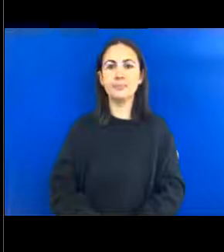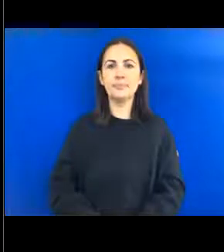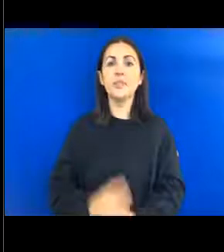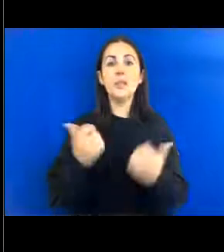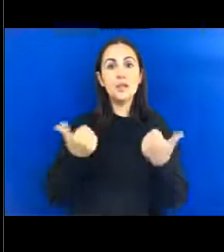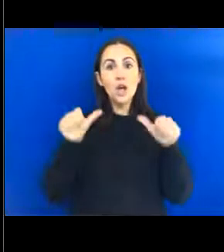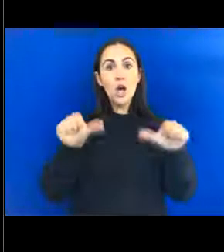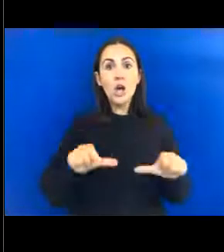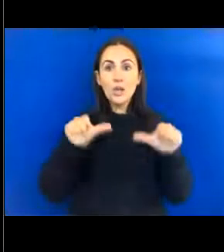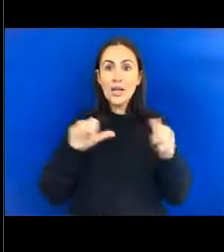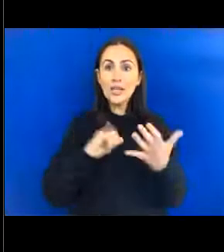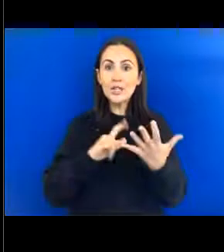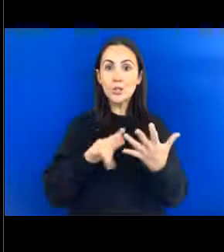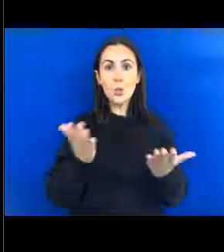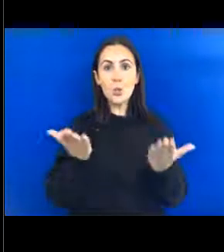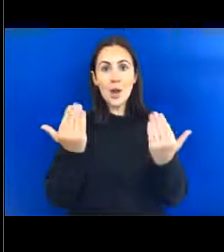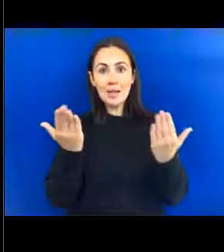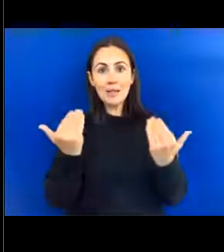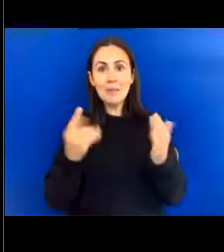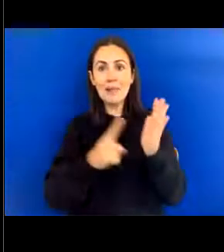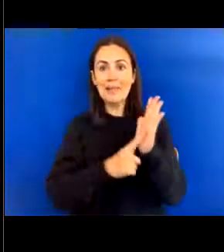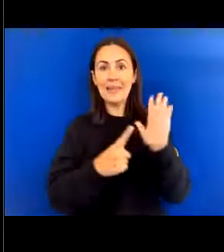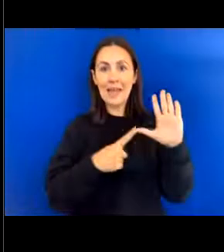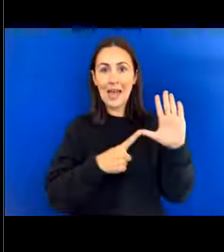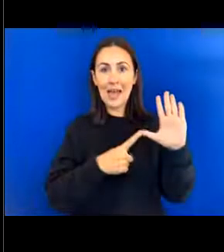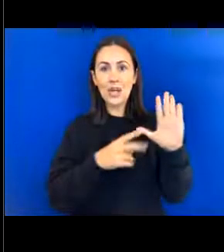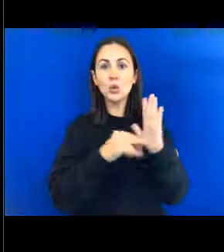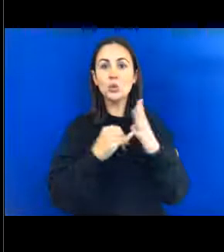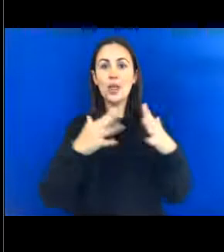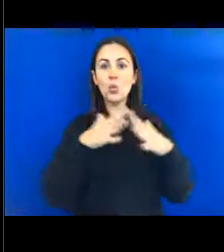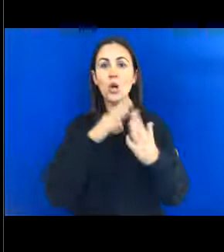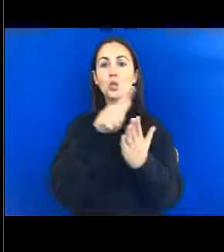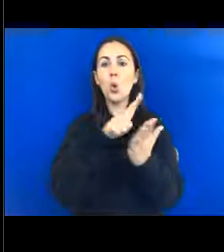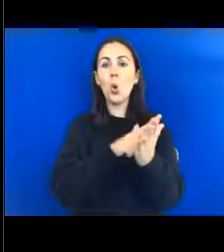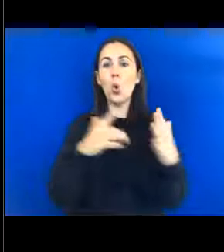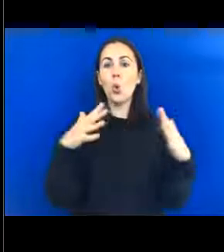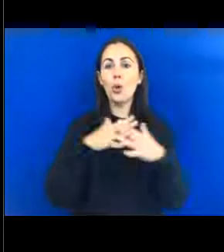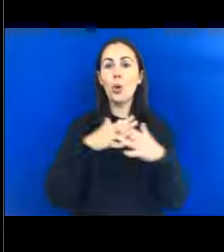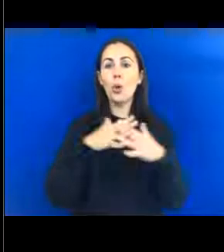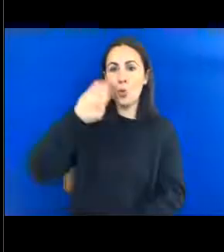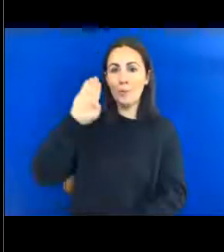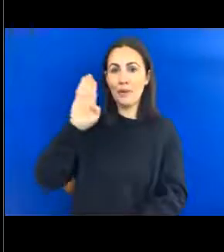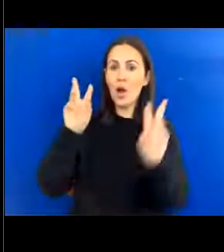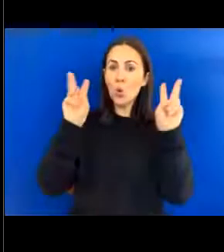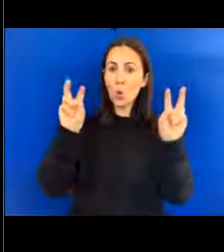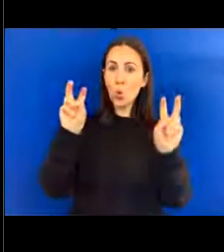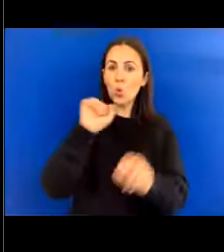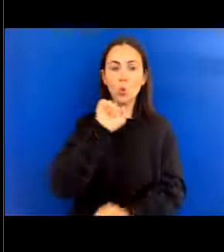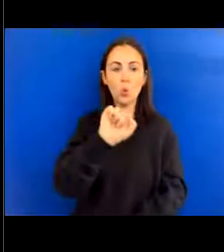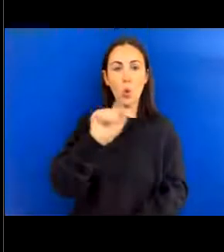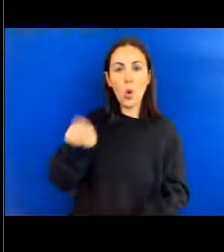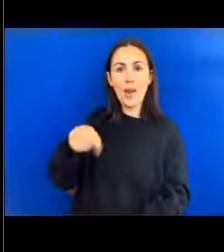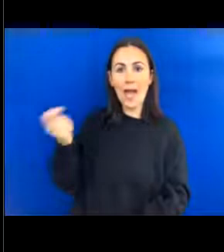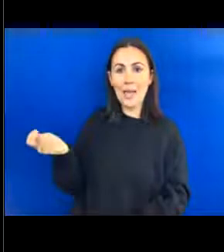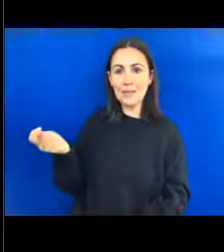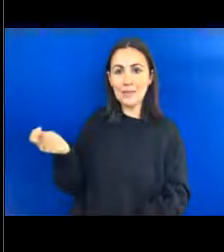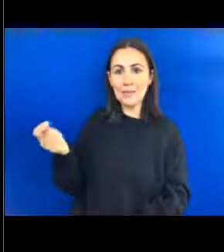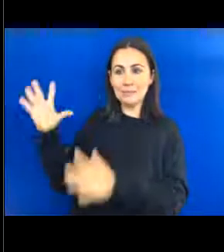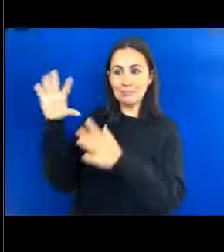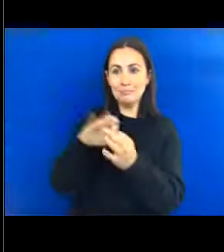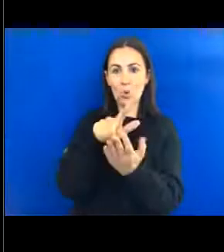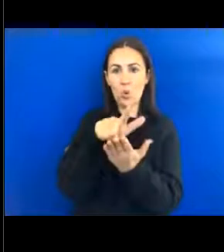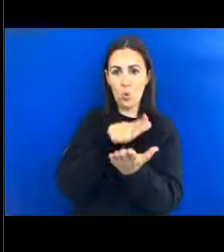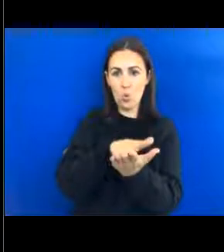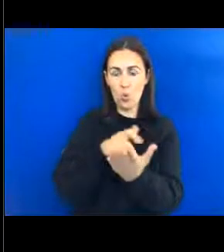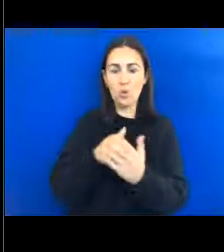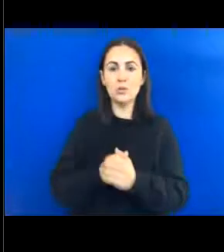Okay, so welcome to this Legal Aid New South Wales Law Week webinar, Your Neighbours and the Law. My name is Kerry Wright